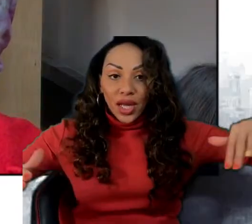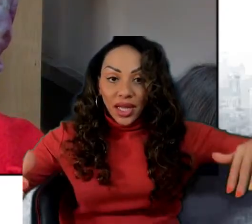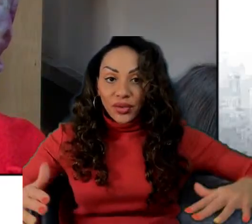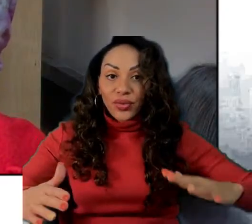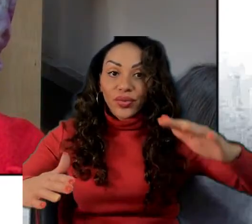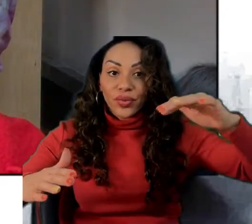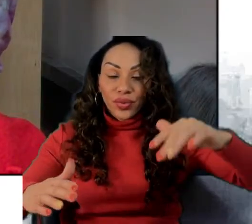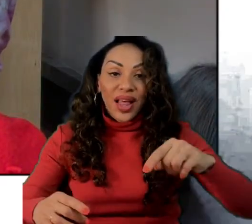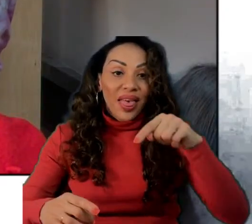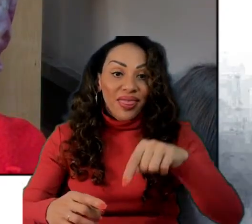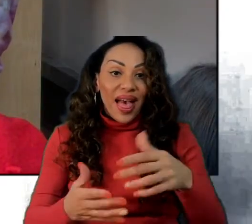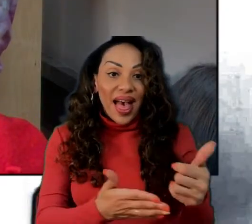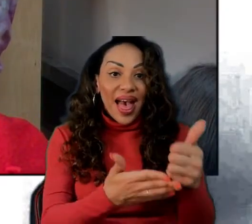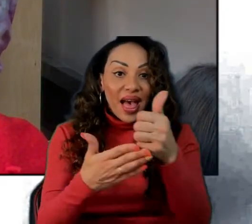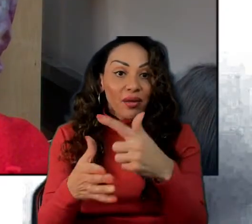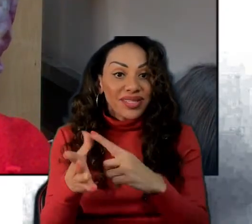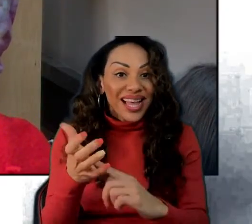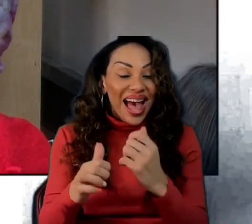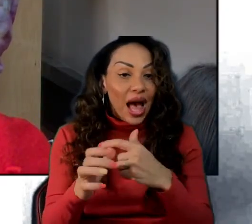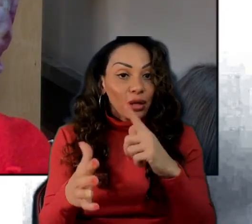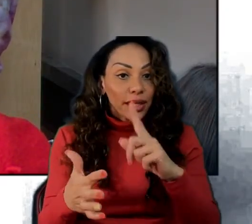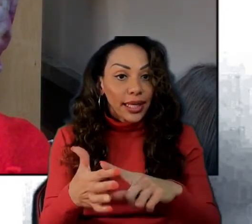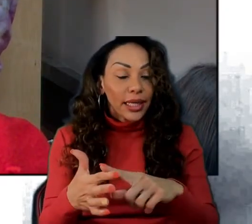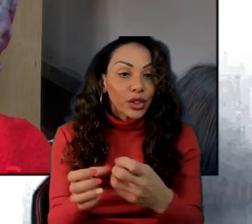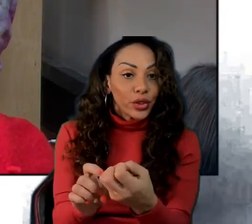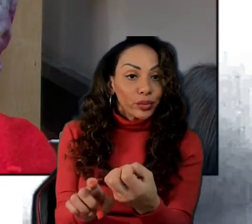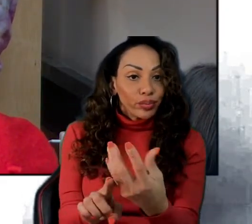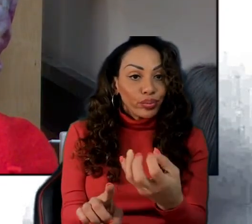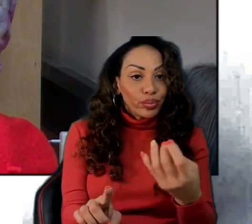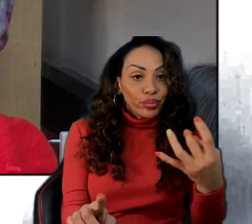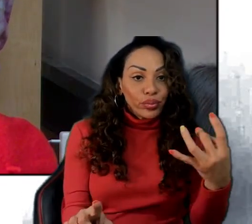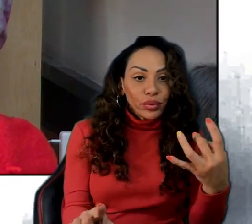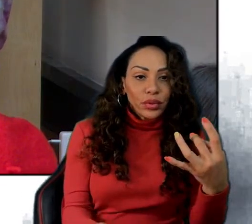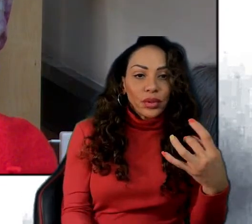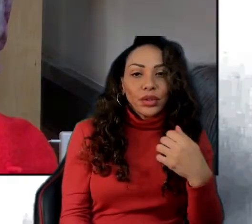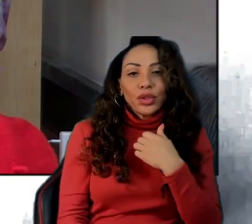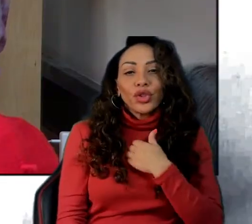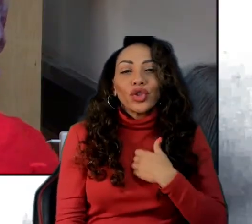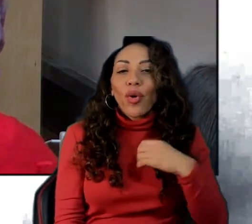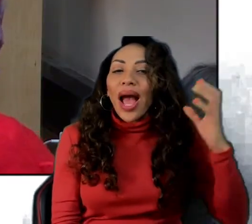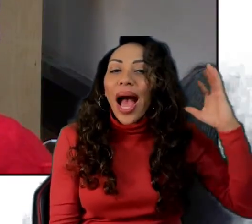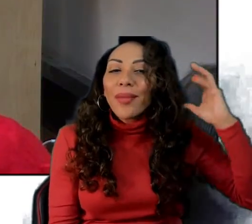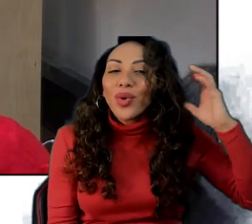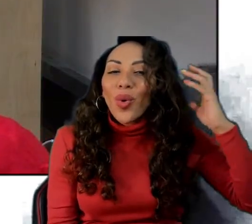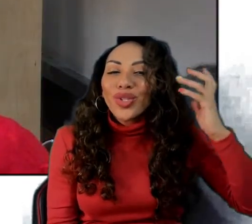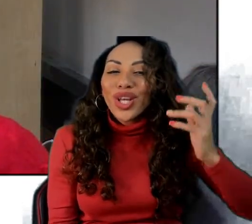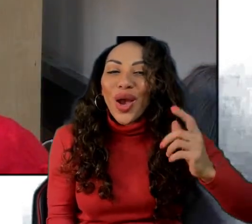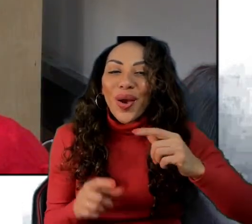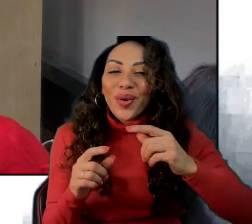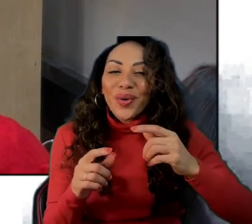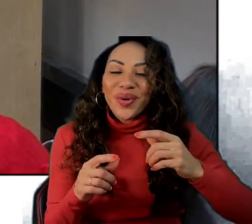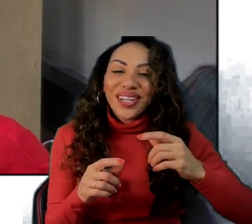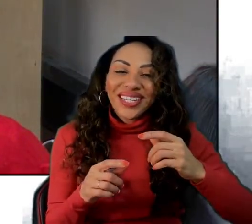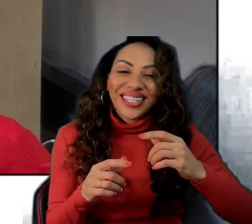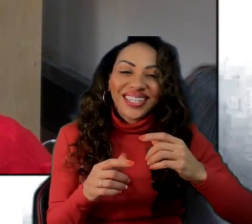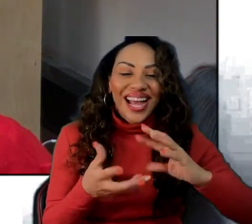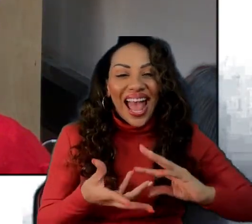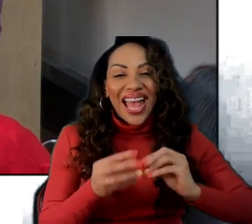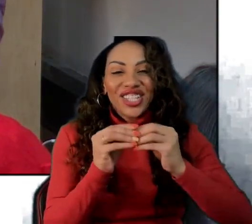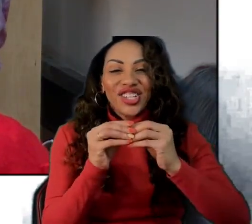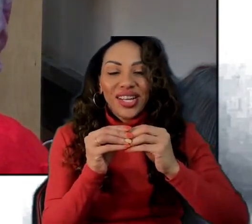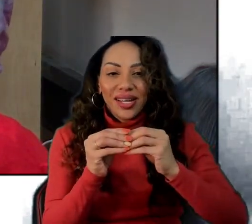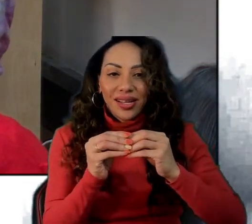vibration of the water. What sort of frequencies, sorry, I'm an audio engineer, what sort of frequencies are you driving the system at to get